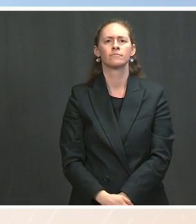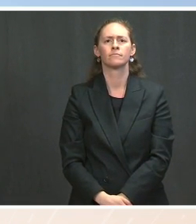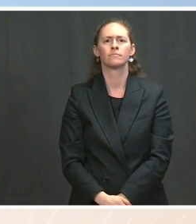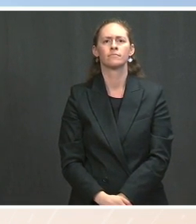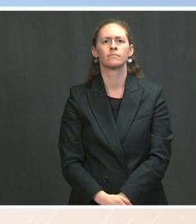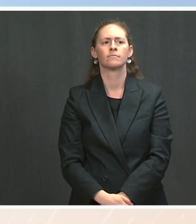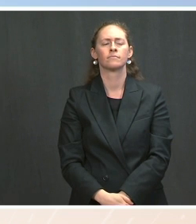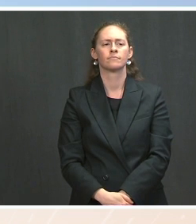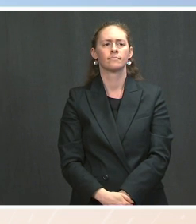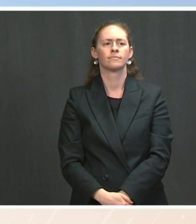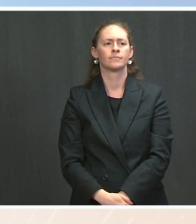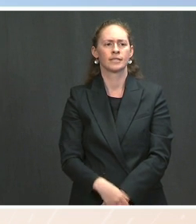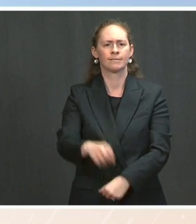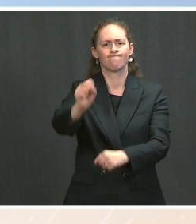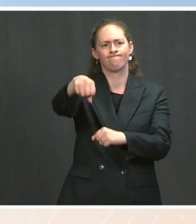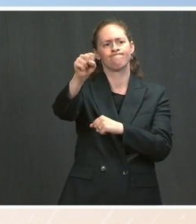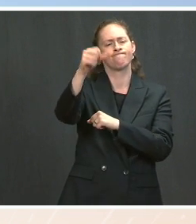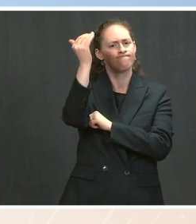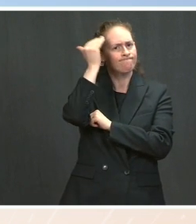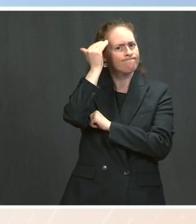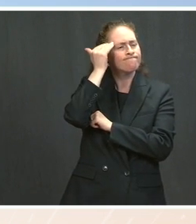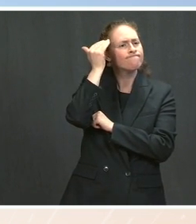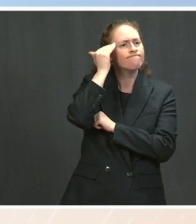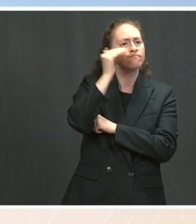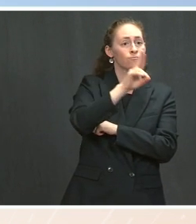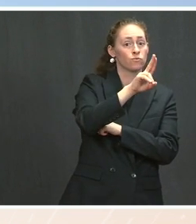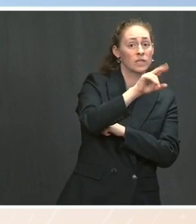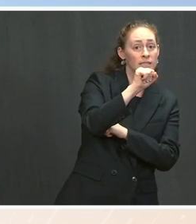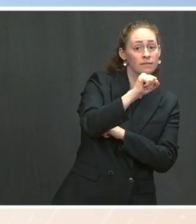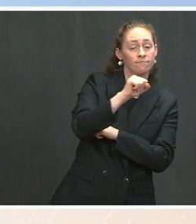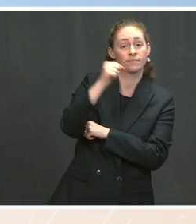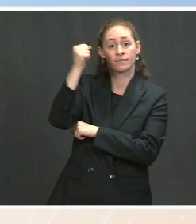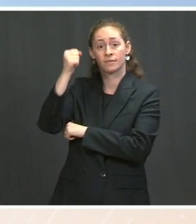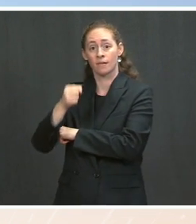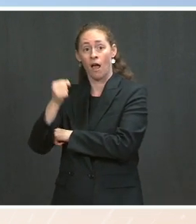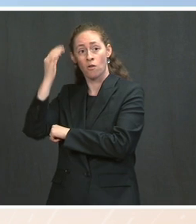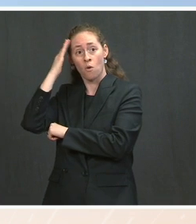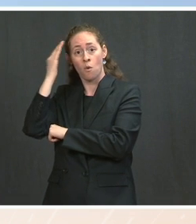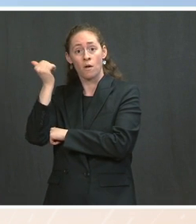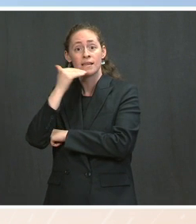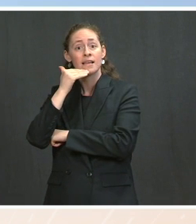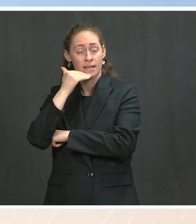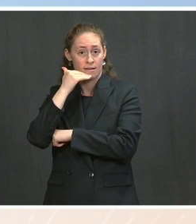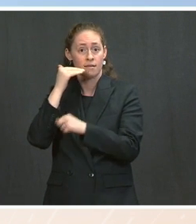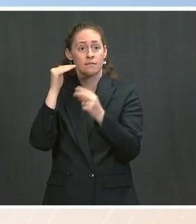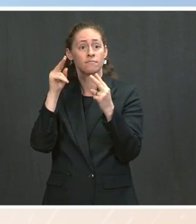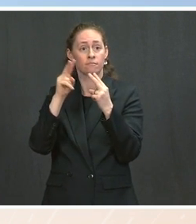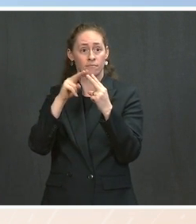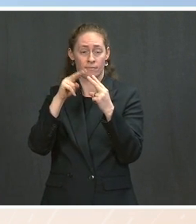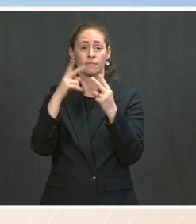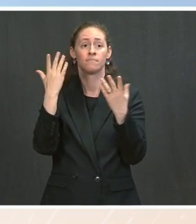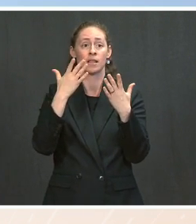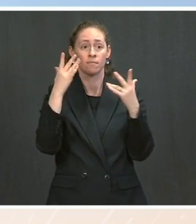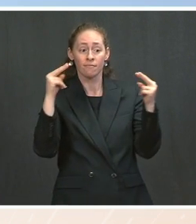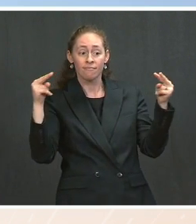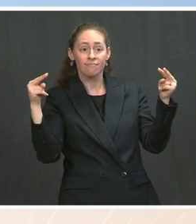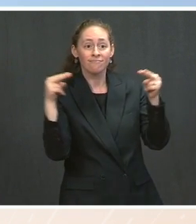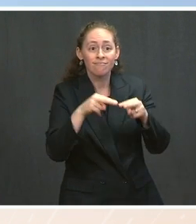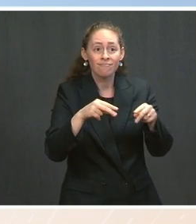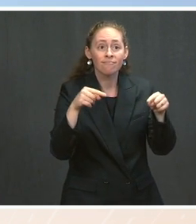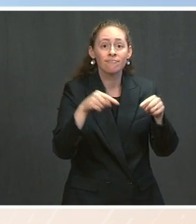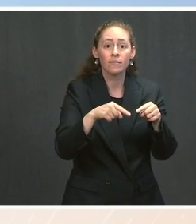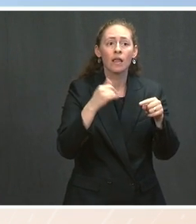our two countries, the United States and South Korea, may look at aspects of our relationship with China similarly and some